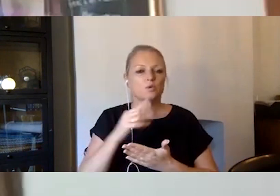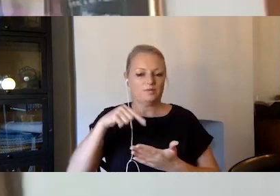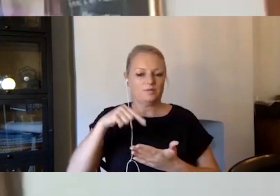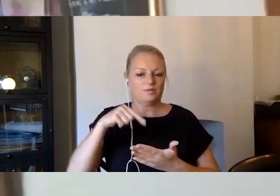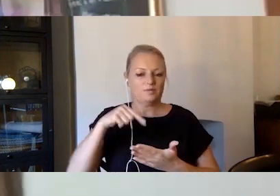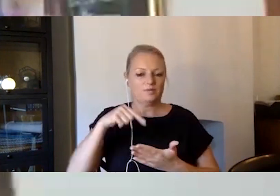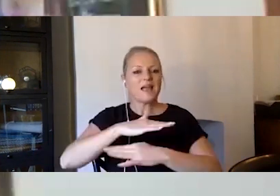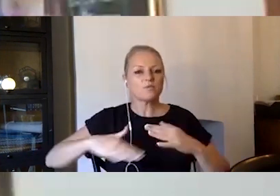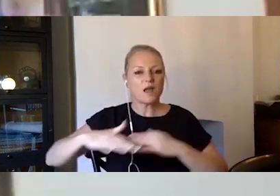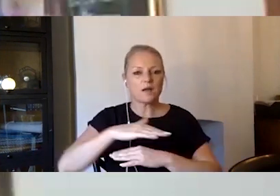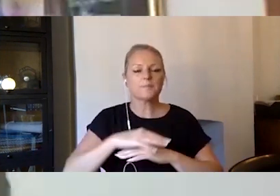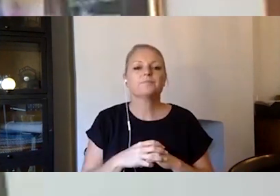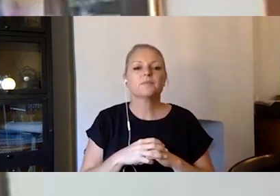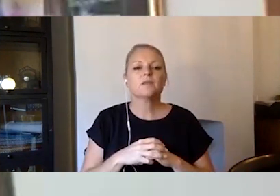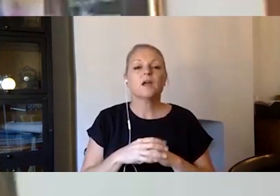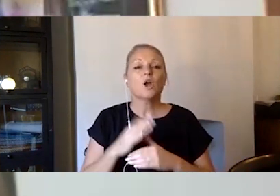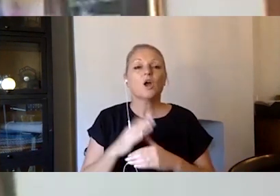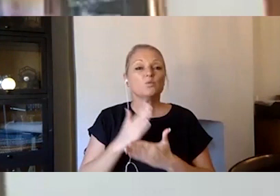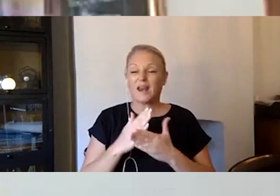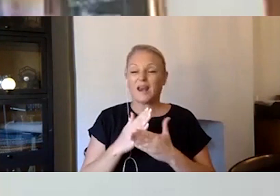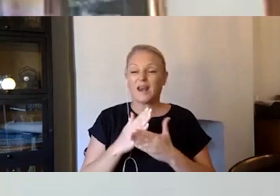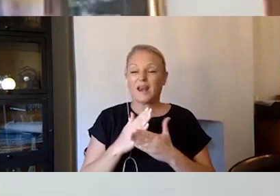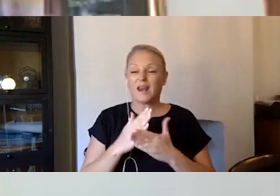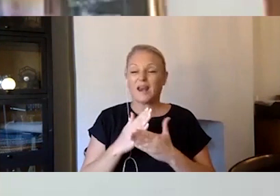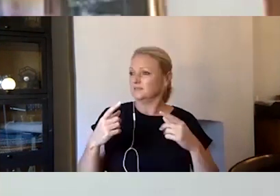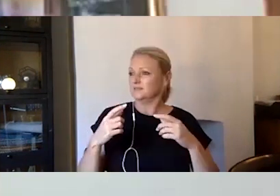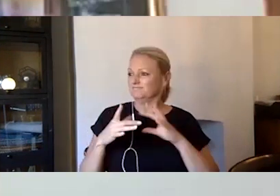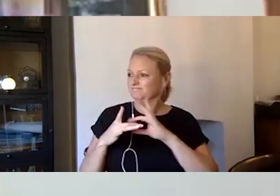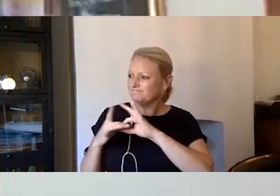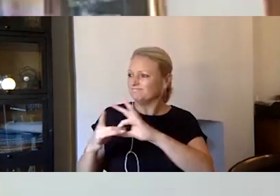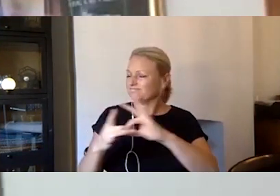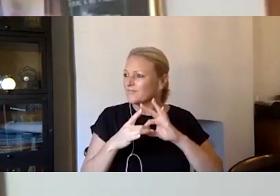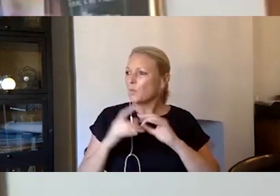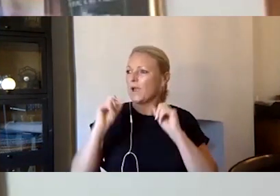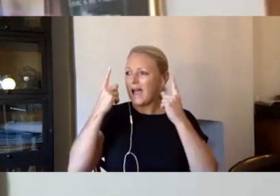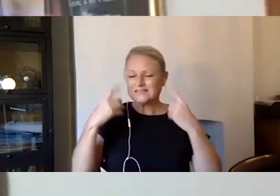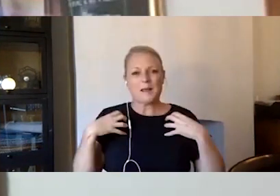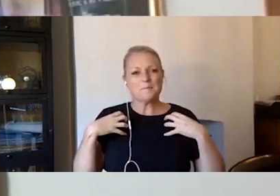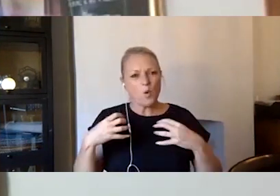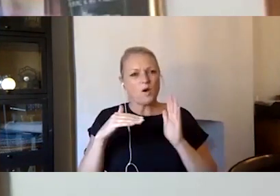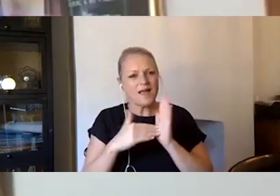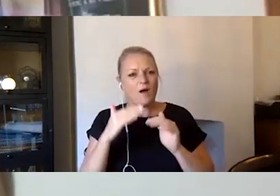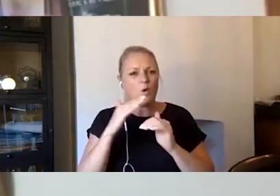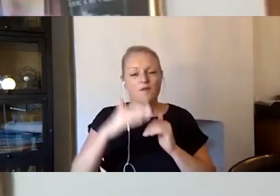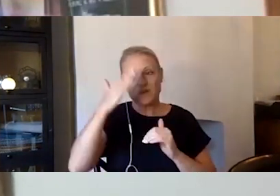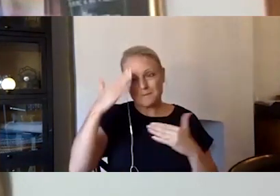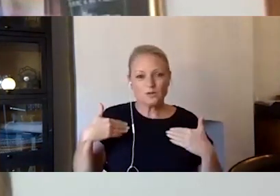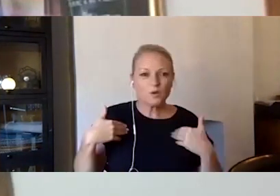our collective awareness of, attitudes to and management of mental health and wellbeing in the performing